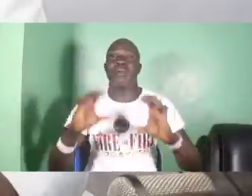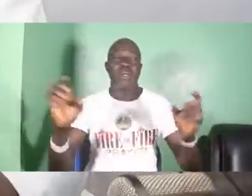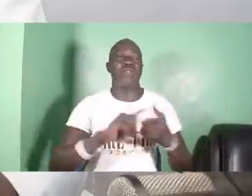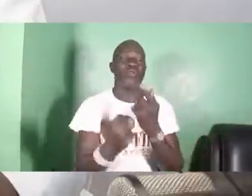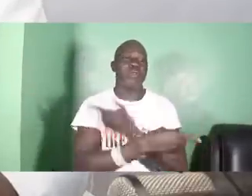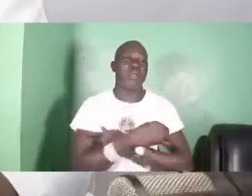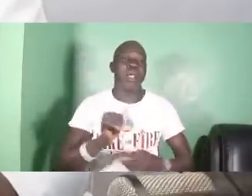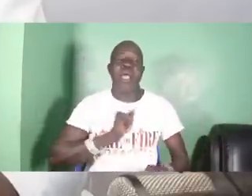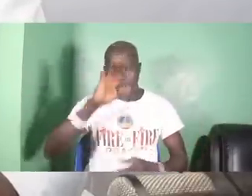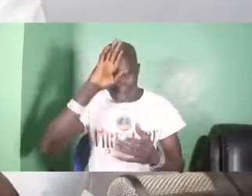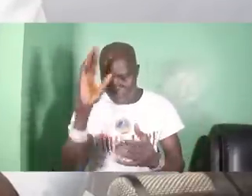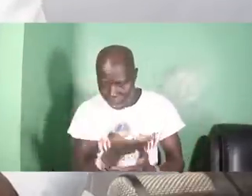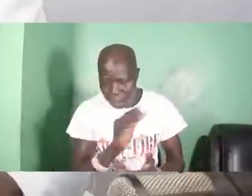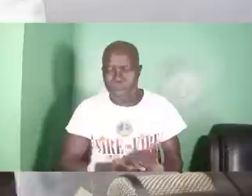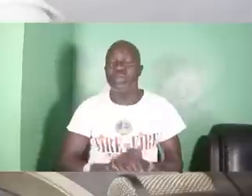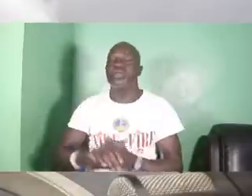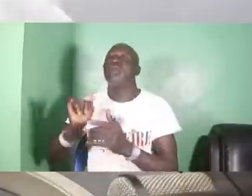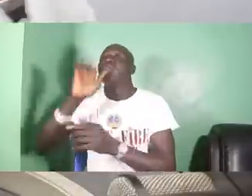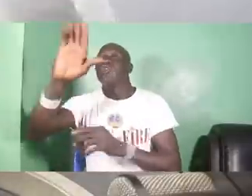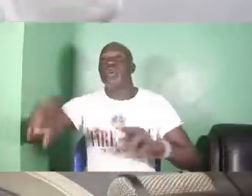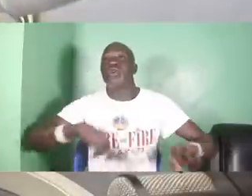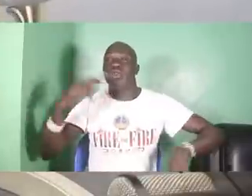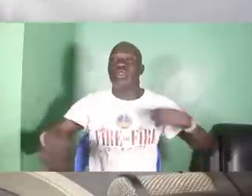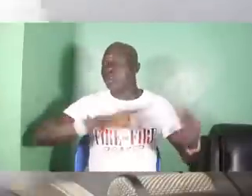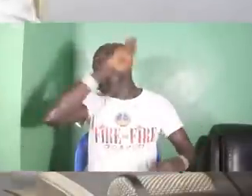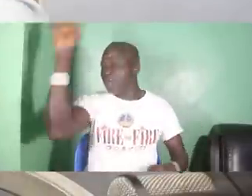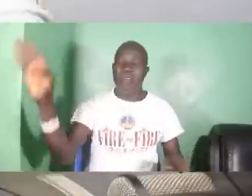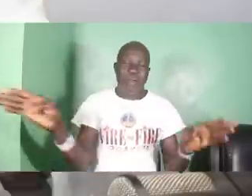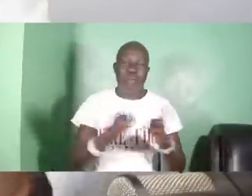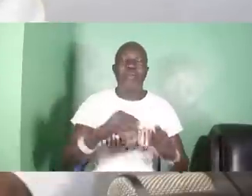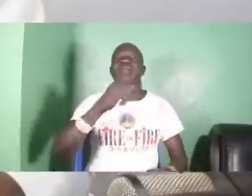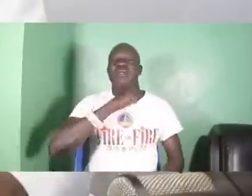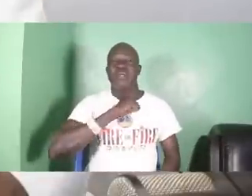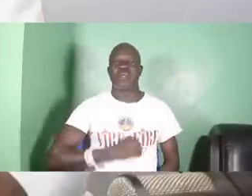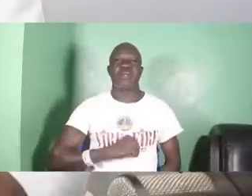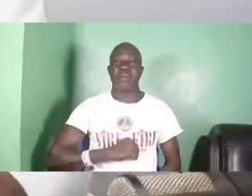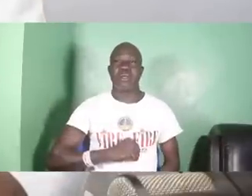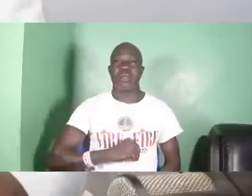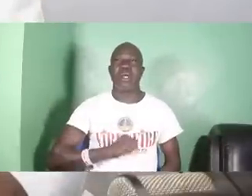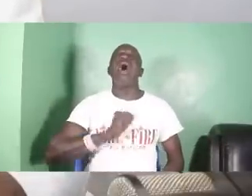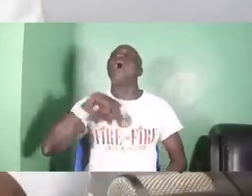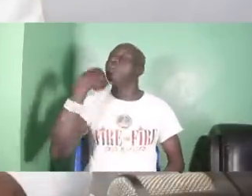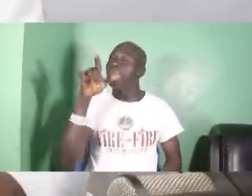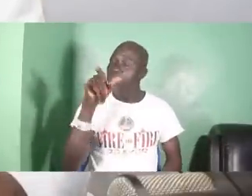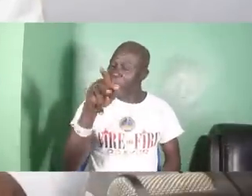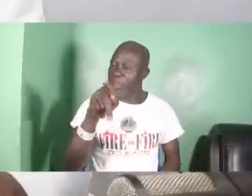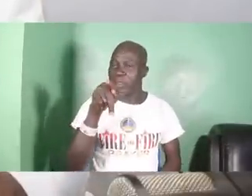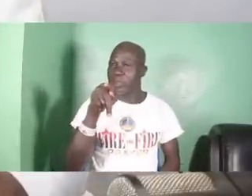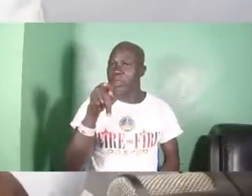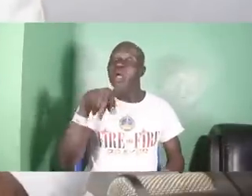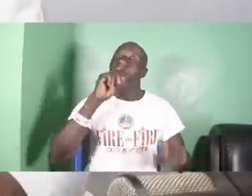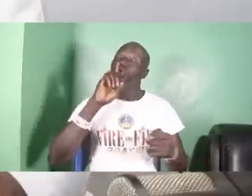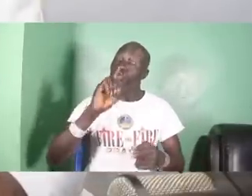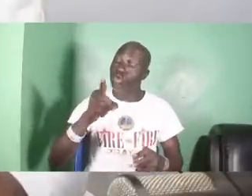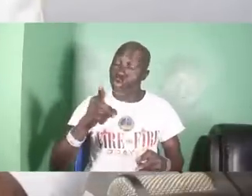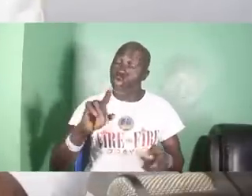of you that are celebrating today, I say, God will not add to your joy. I prophesy.